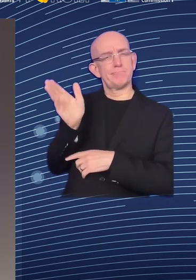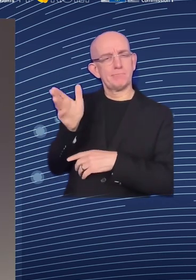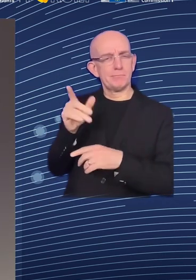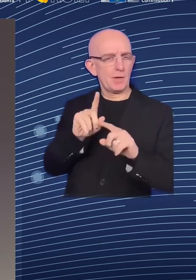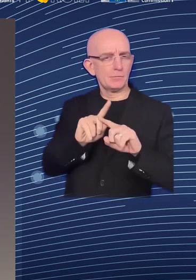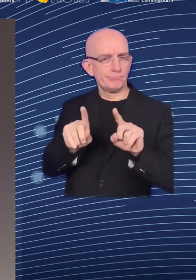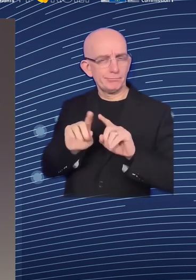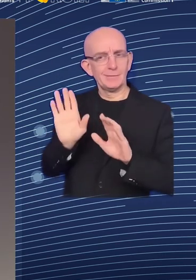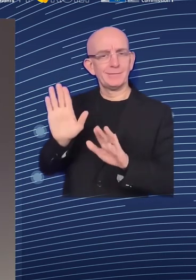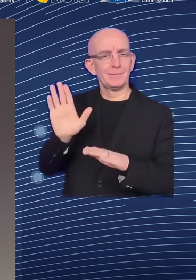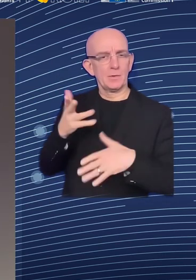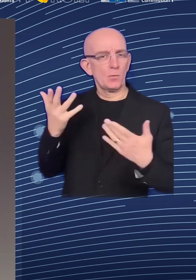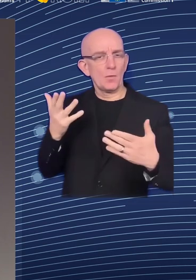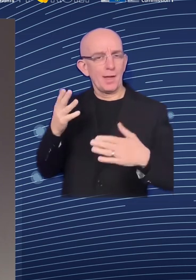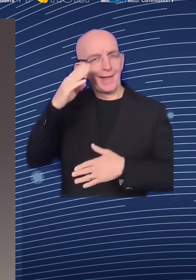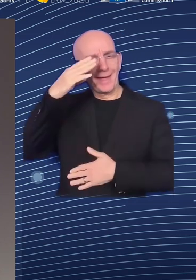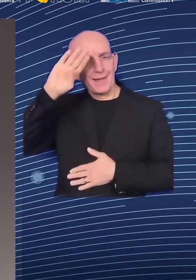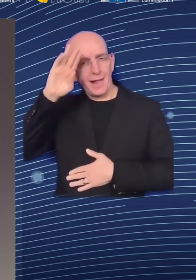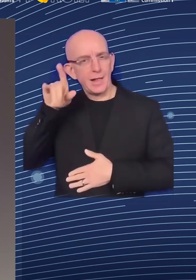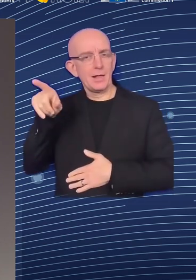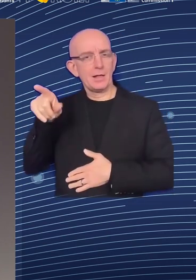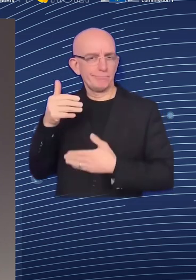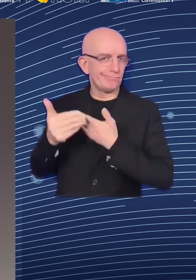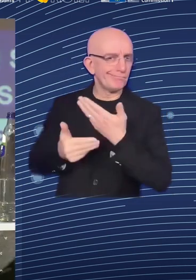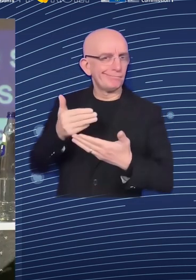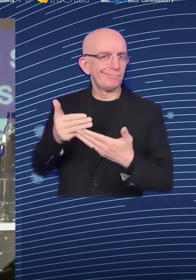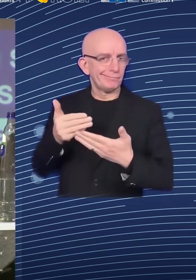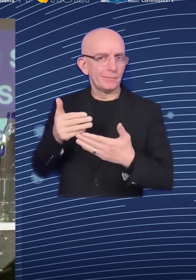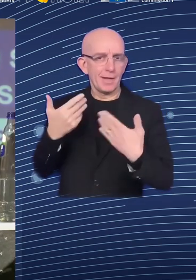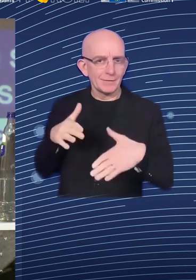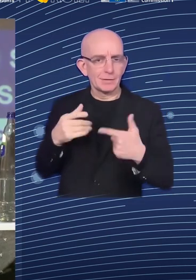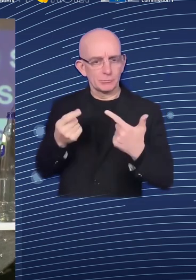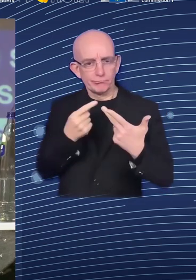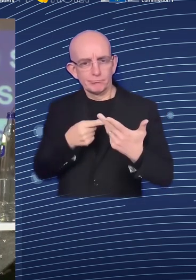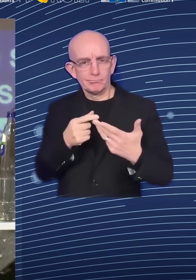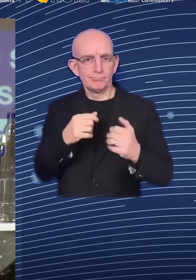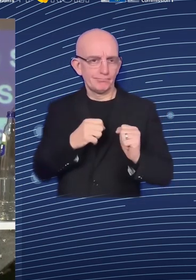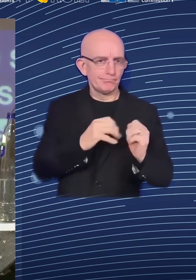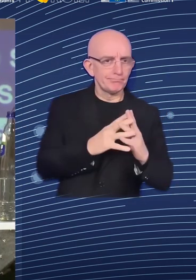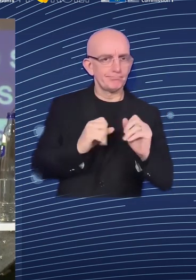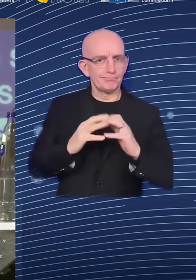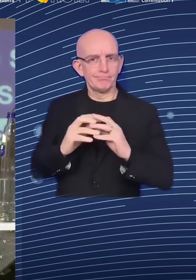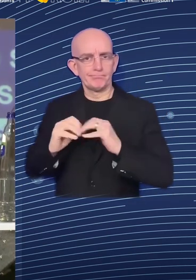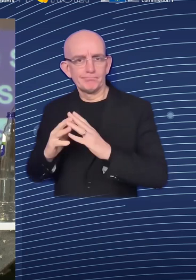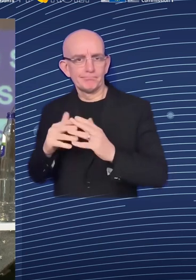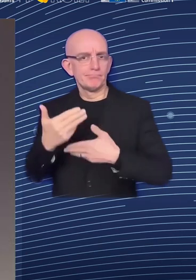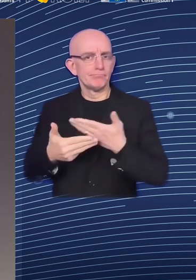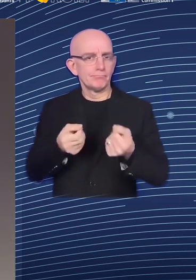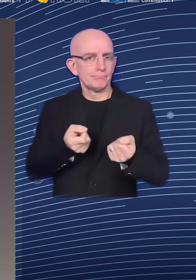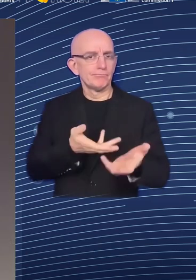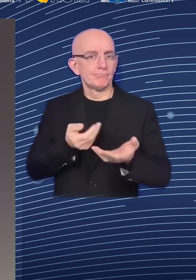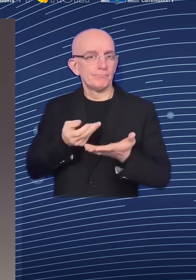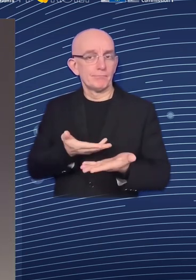is from France and the Framework Director of PICS. Veronika Hubenyakova is a